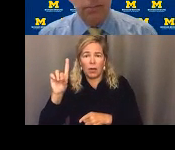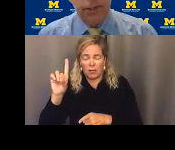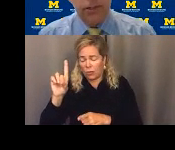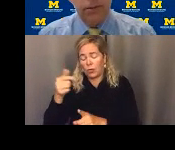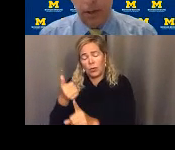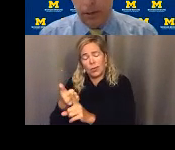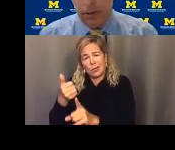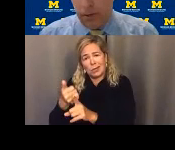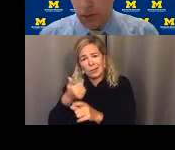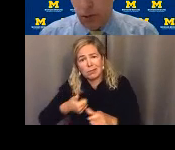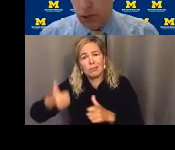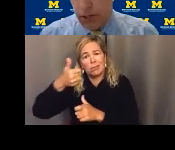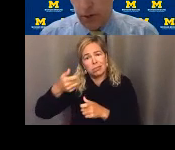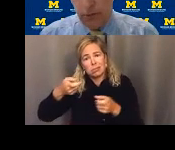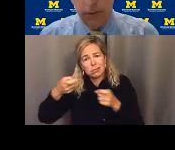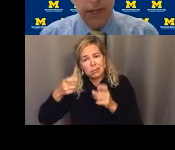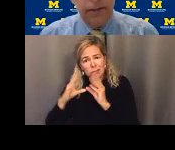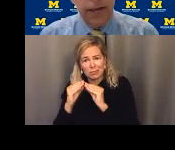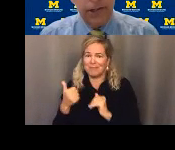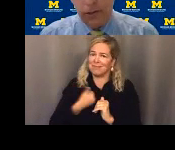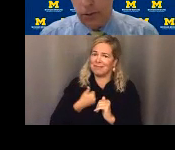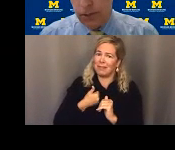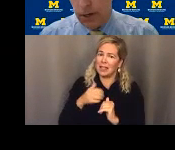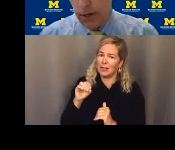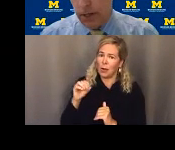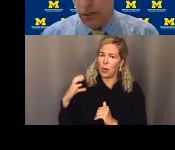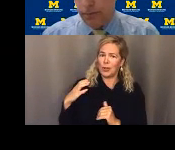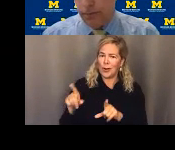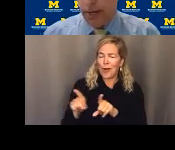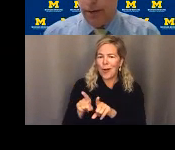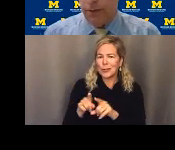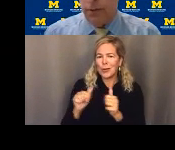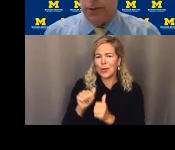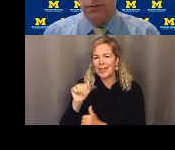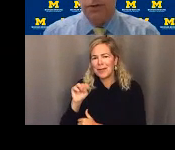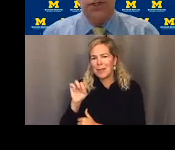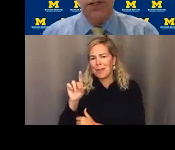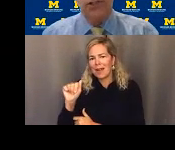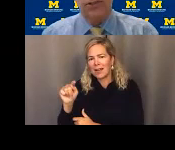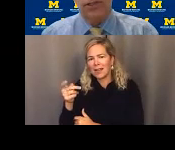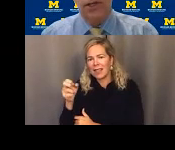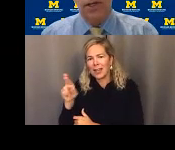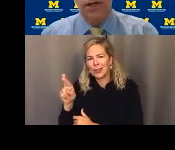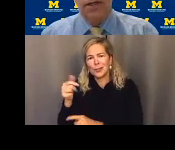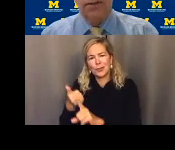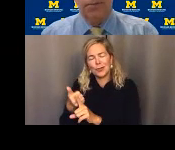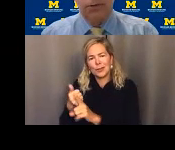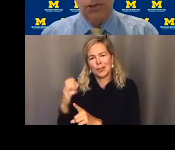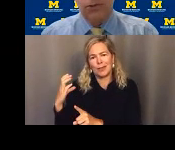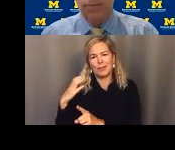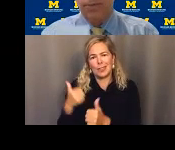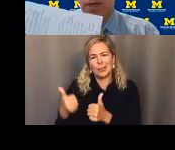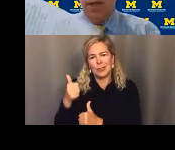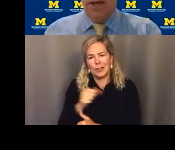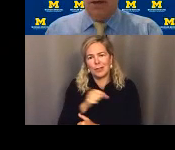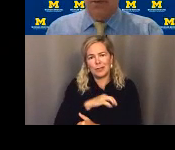was pleased to serve as co-chair along with Amanda Thatcher, who is our Chief of Staff and Director of Communications in the medical